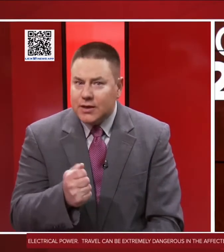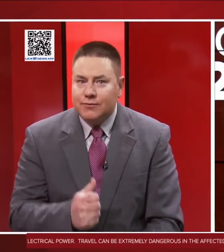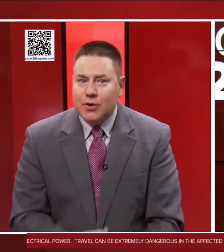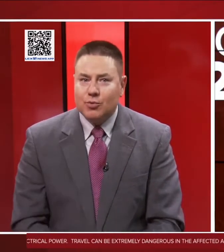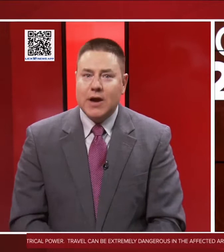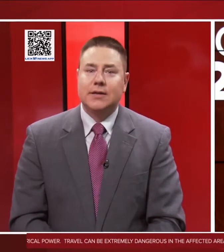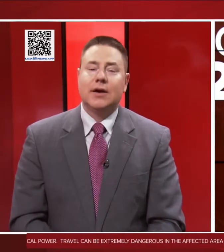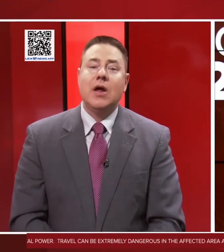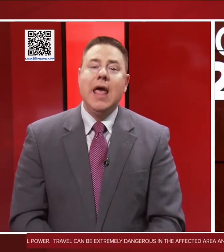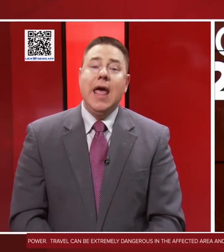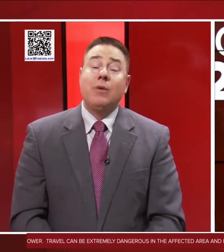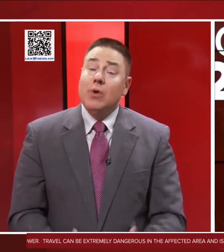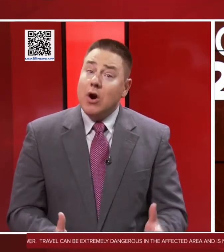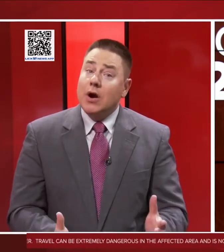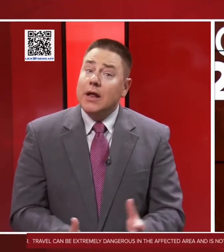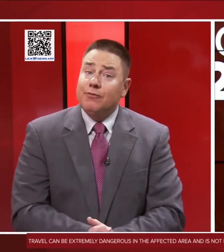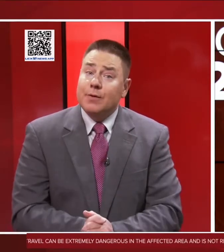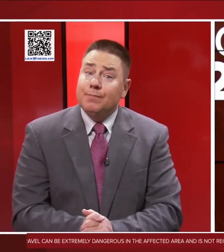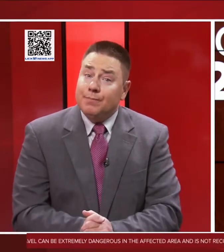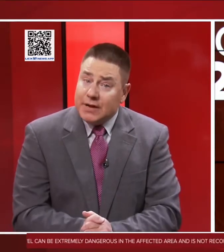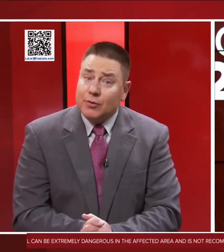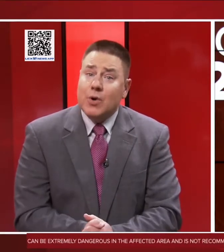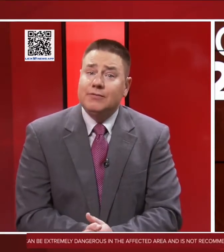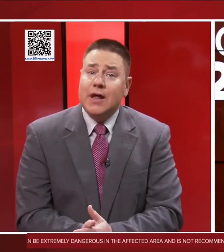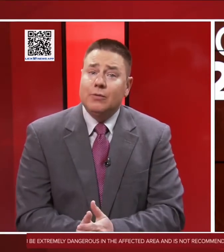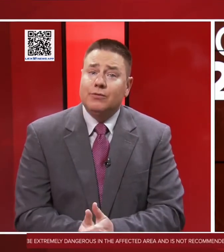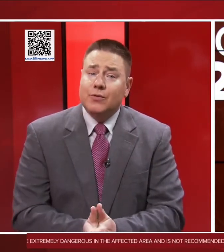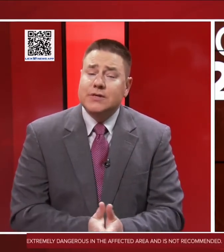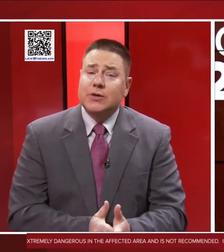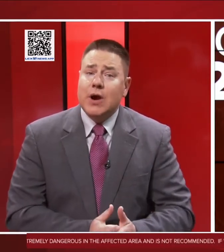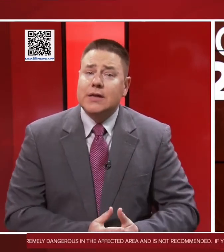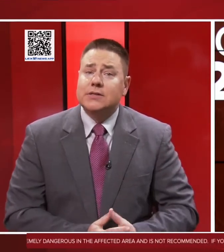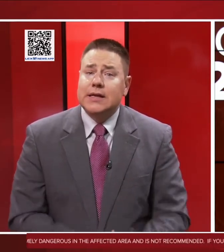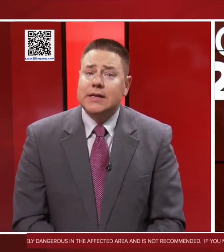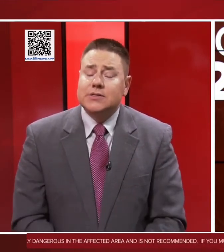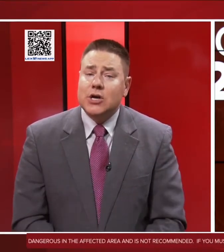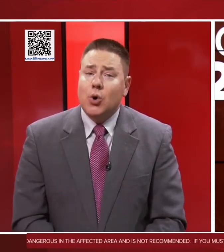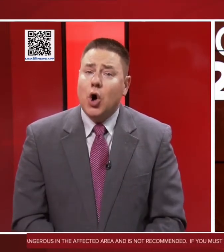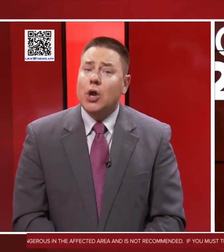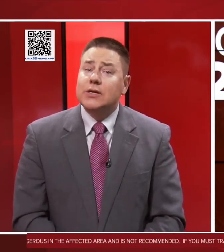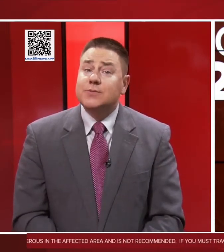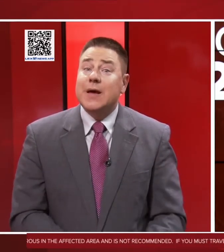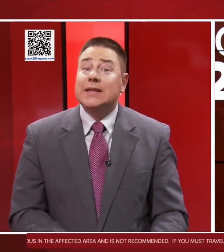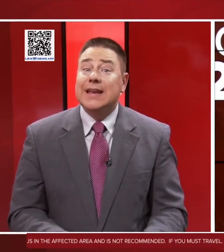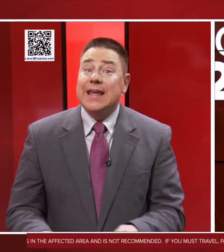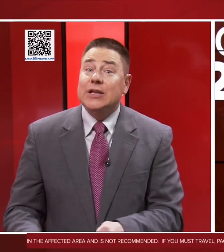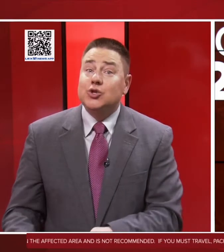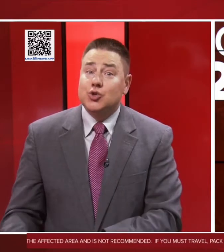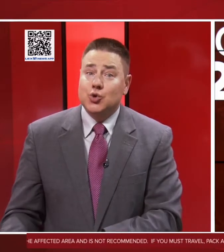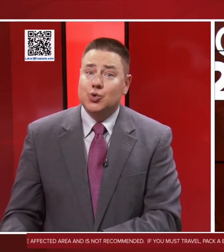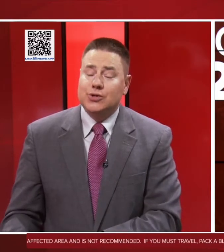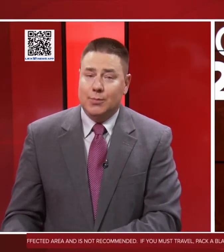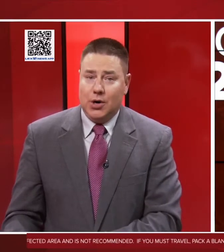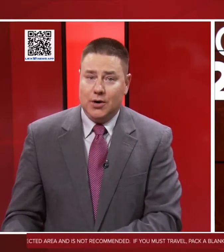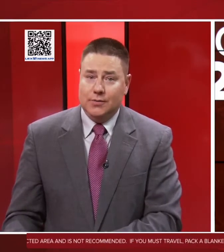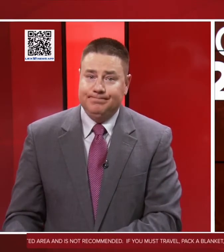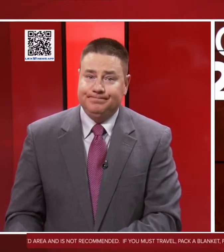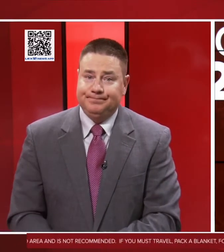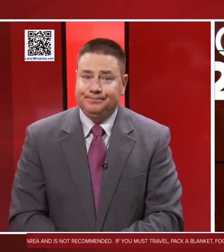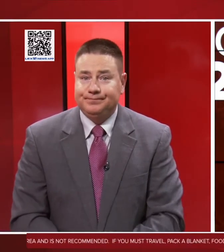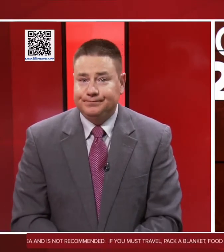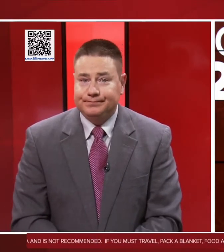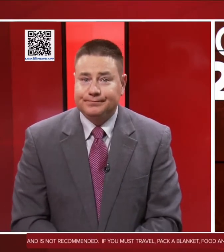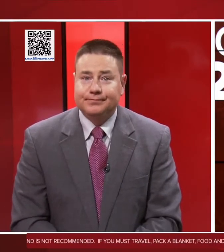just click your phone right there. And we are in for a bit of a rough night with freezing rain, sleet, and snow, all expected into tomorrow.